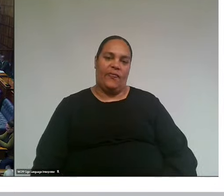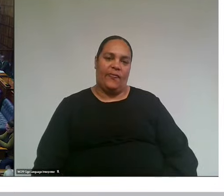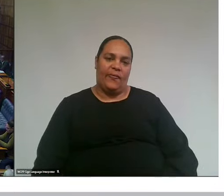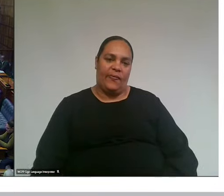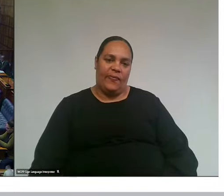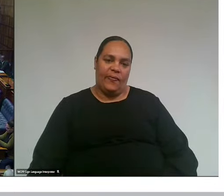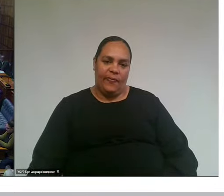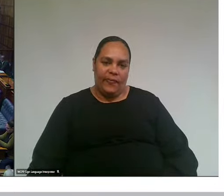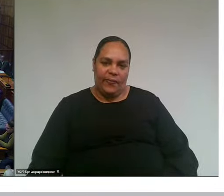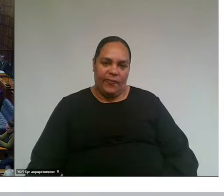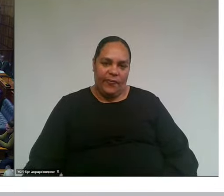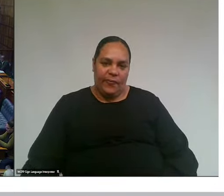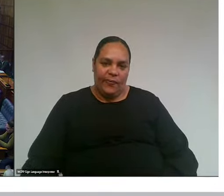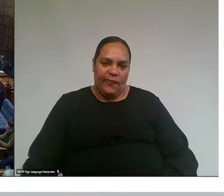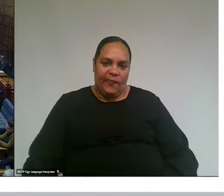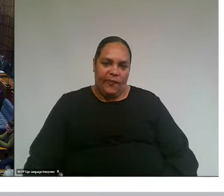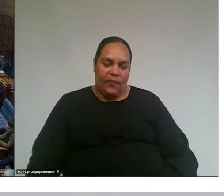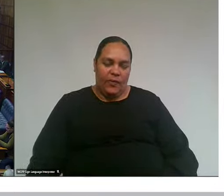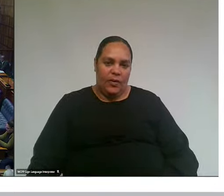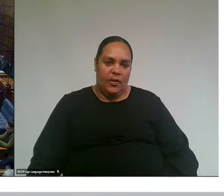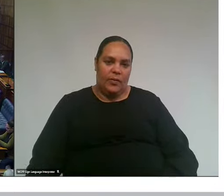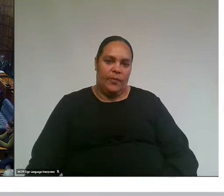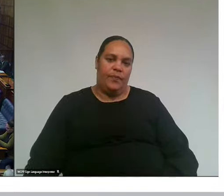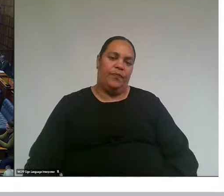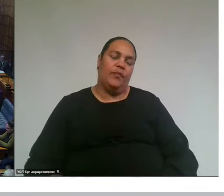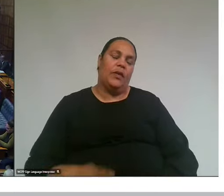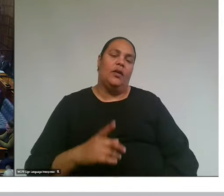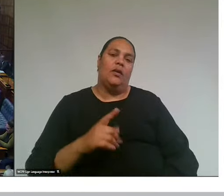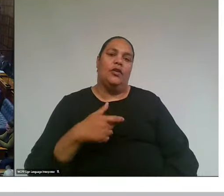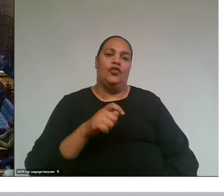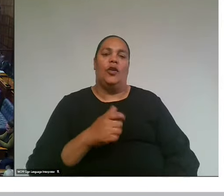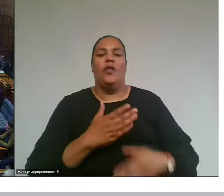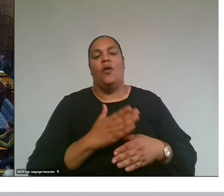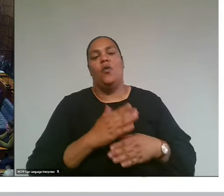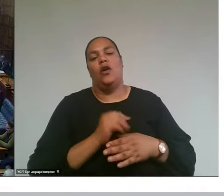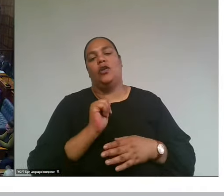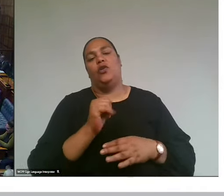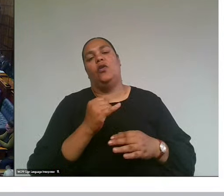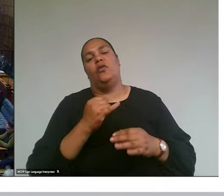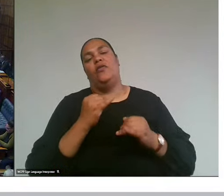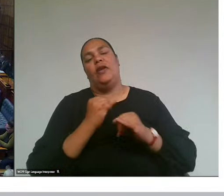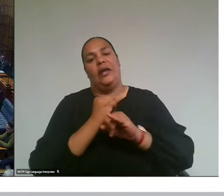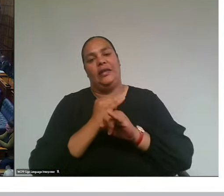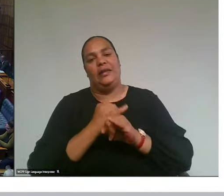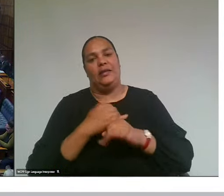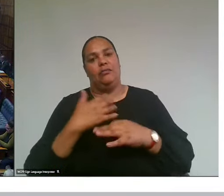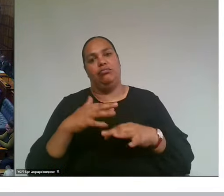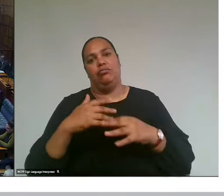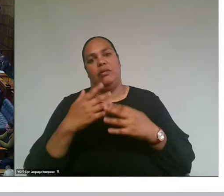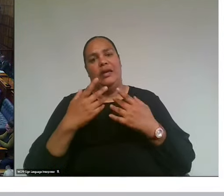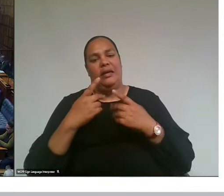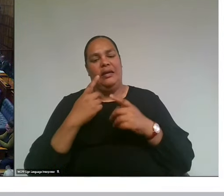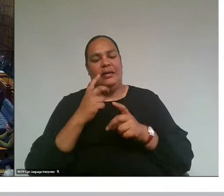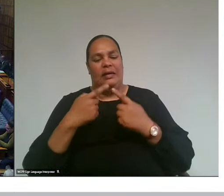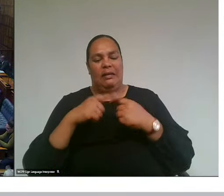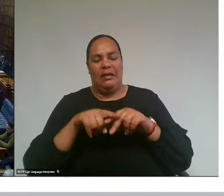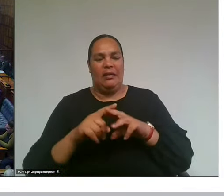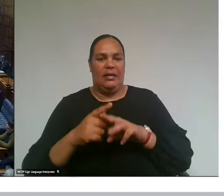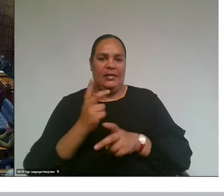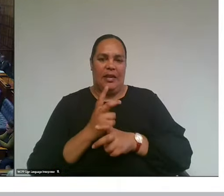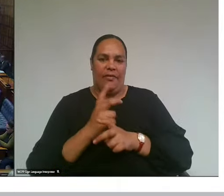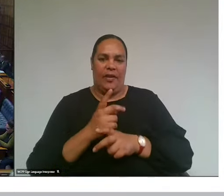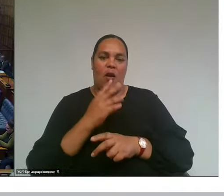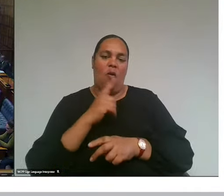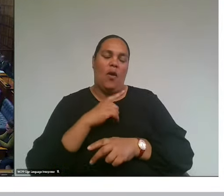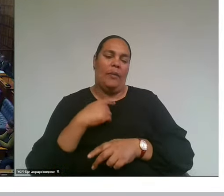chair the the the work of the entities are so inter woven it is sometimes difficult and and while I'm saying